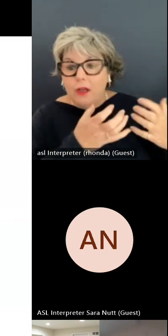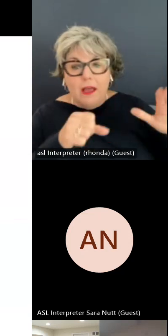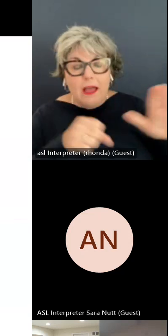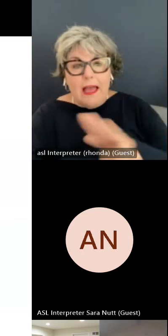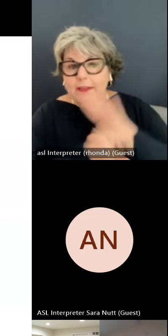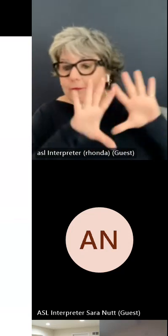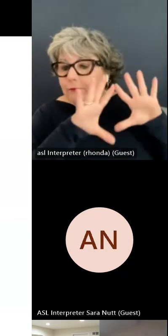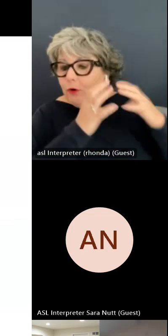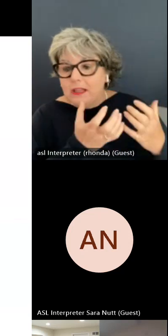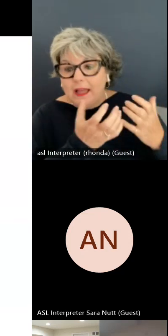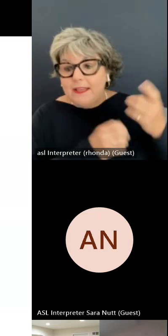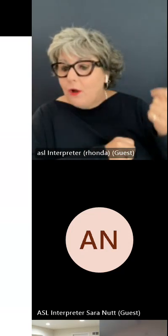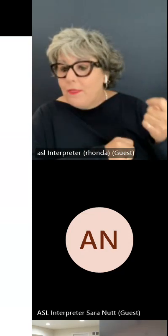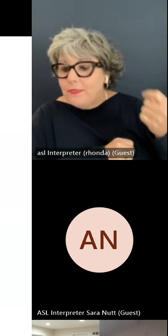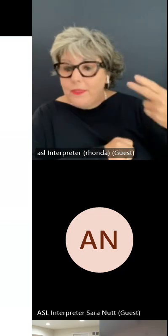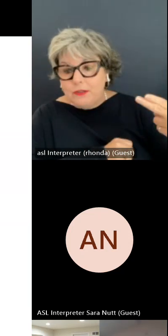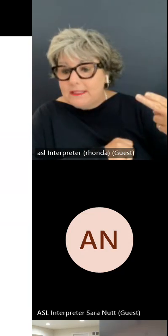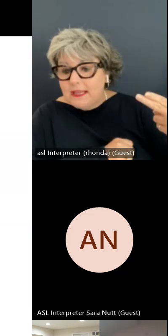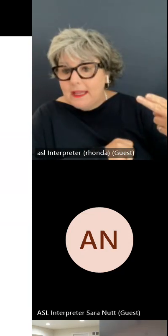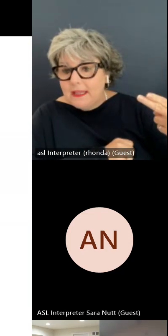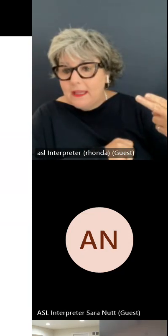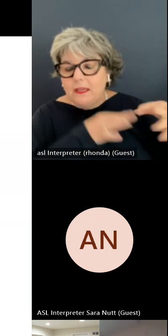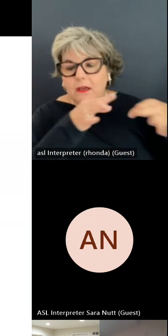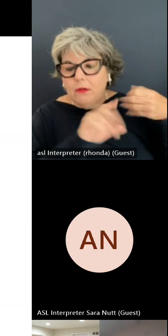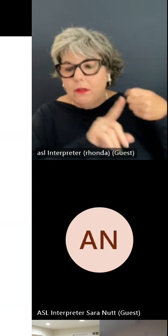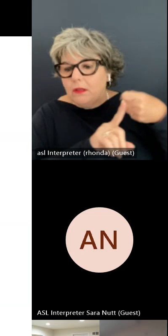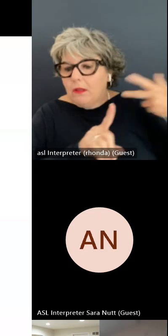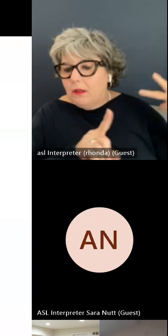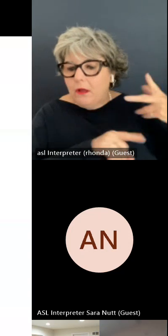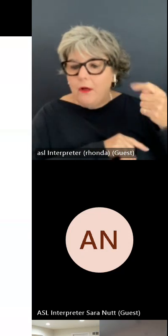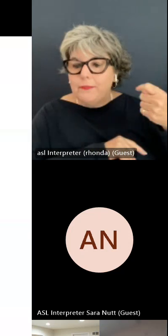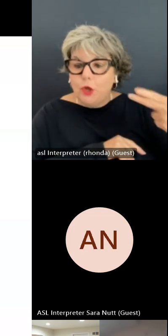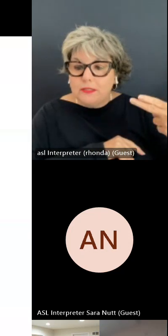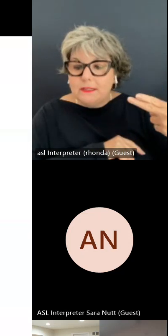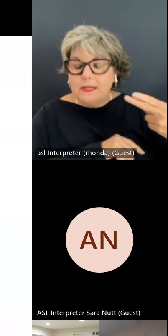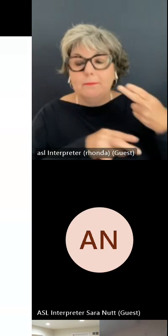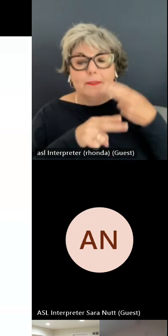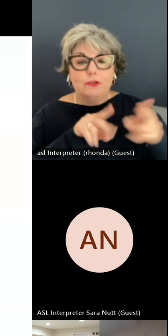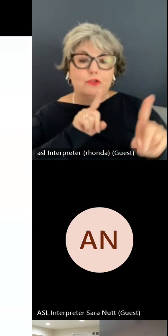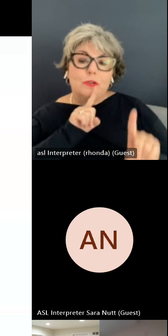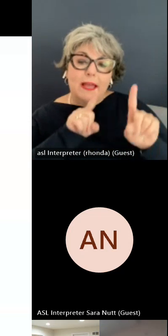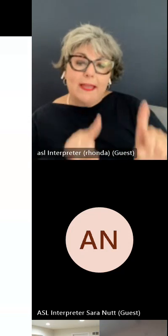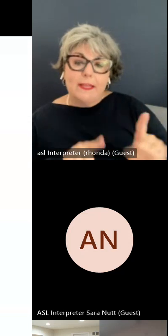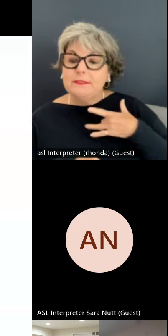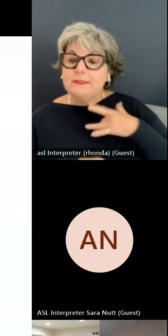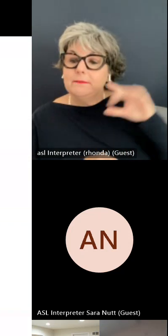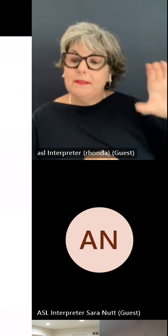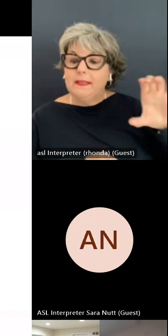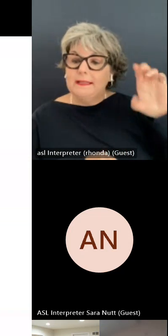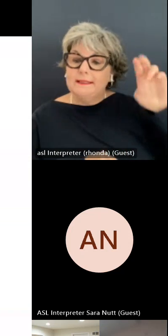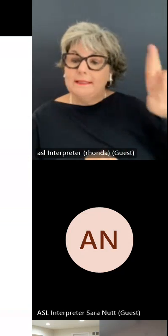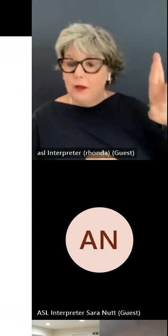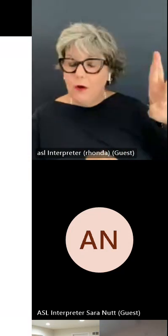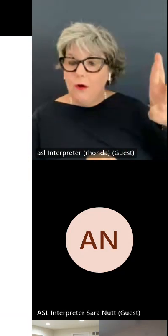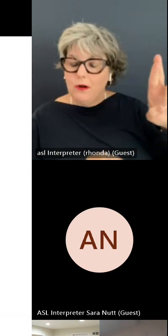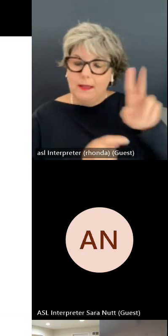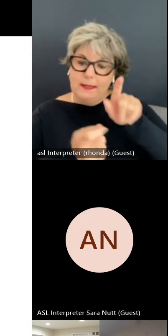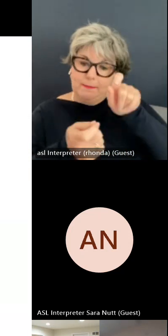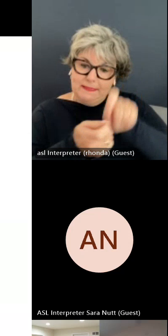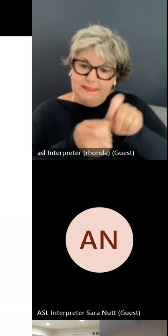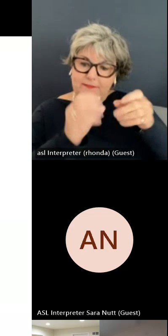class on this on Thursday, so we'll go in great detail. But the short answer is, usually a CR is for a specific number